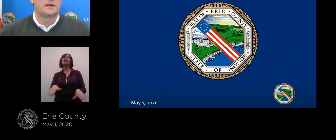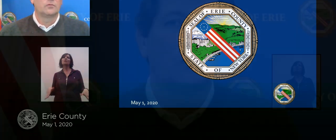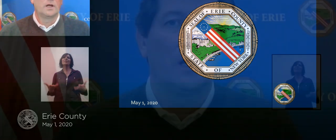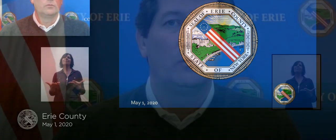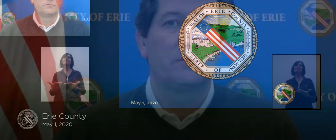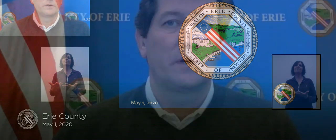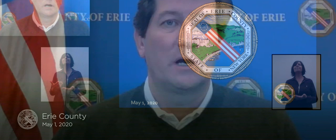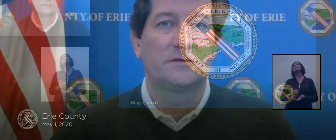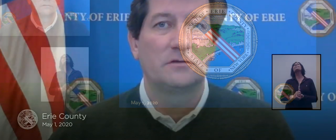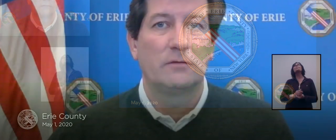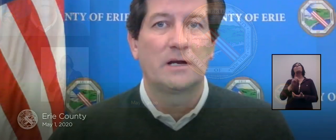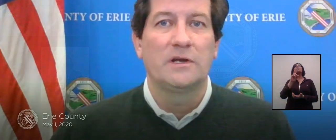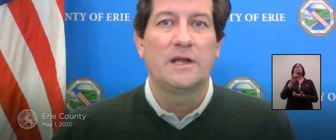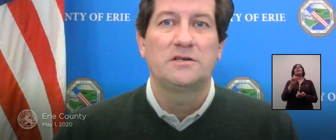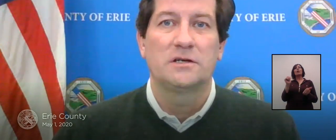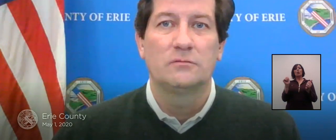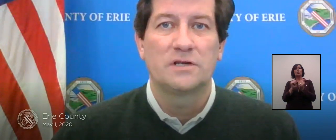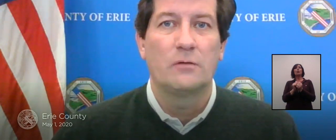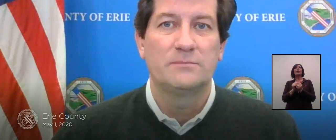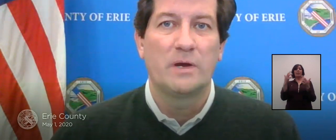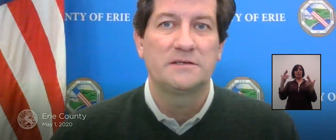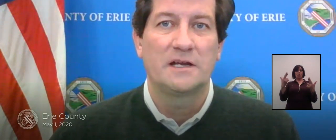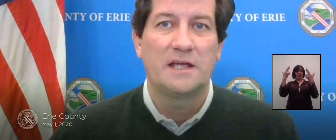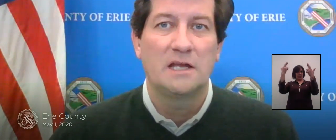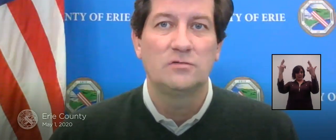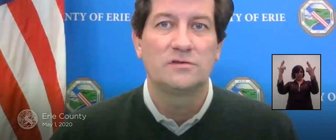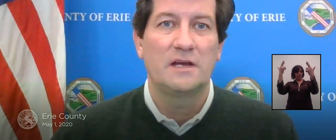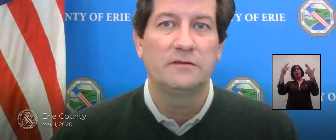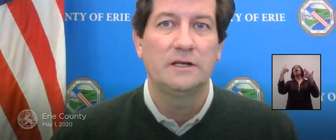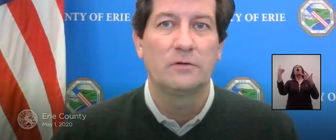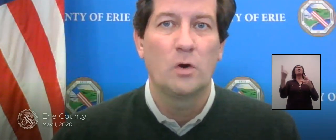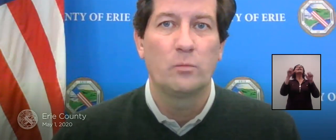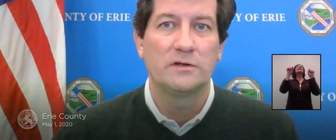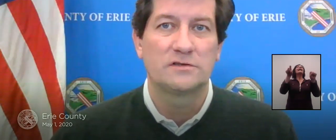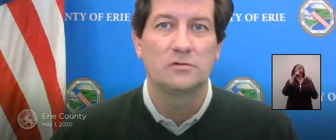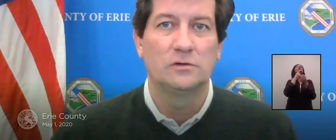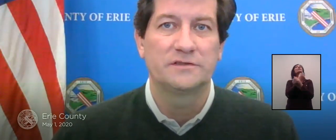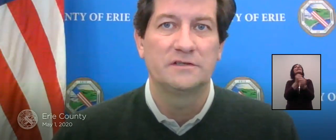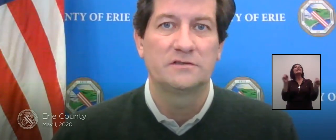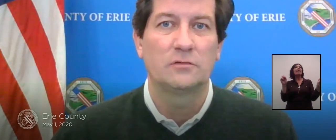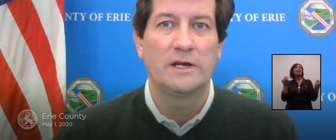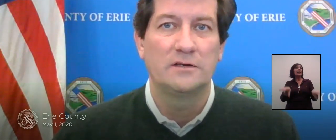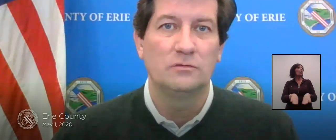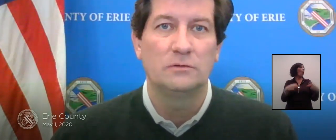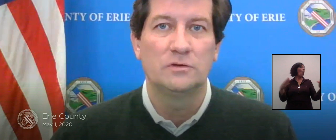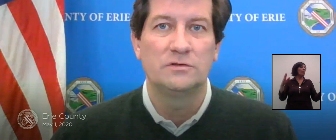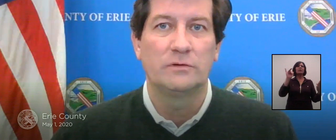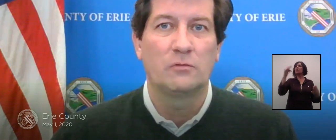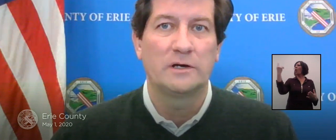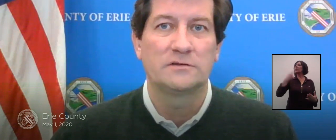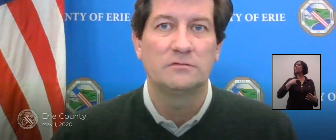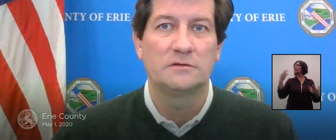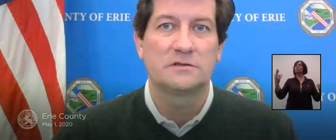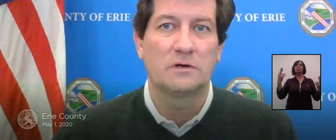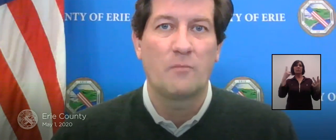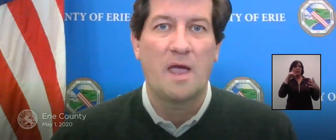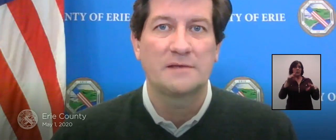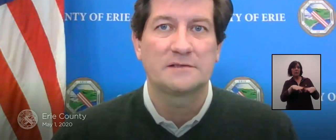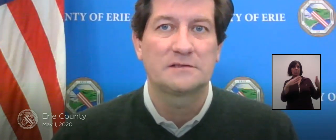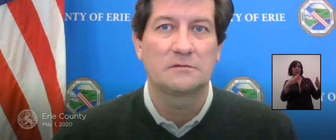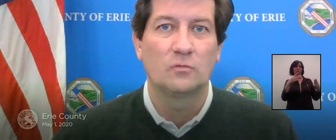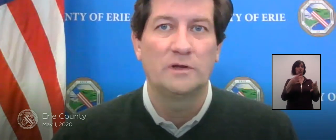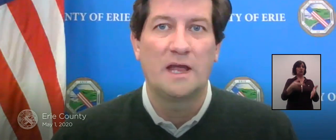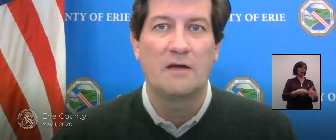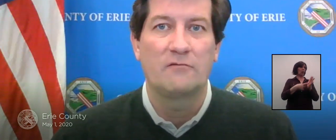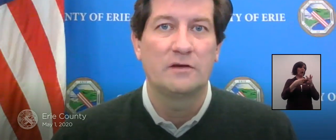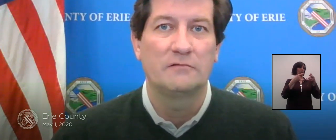Thanks, Ed. Well, with regards to recommendation, it was always based on, can you safely reopen the schools? Is there a way to do it? Would you require students to wear